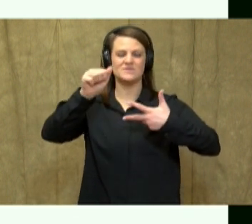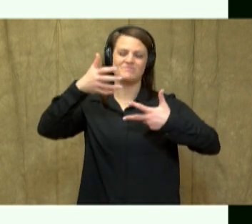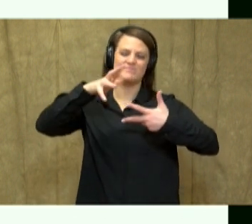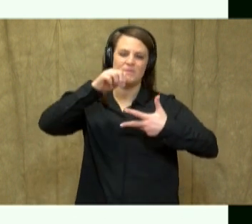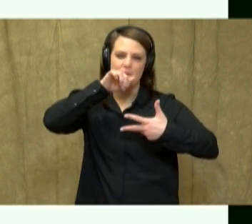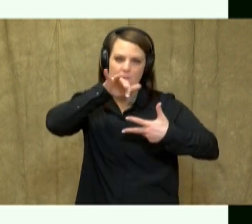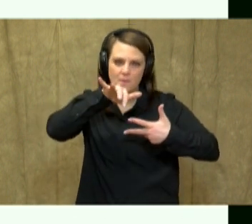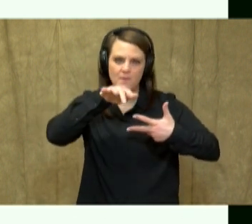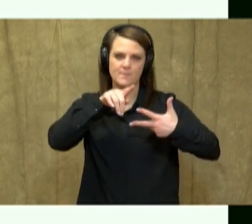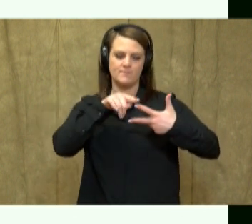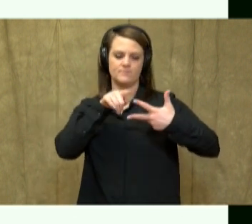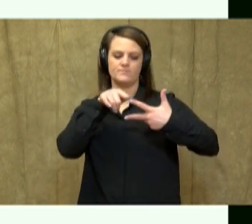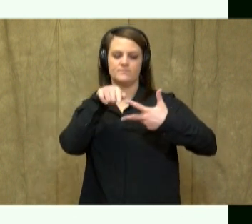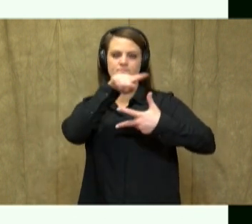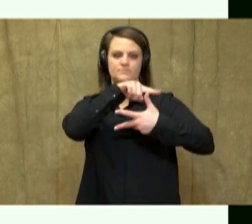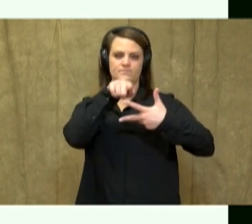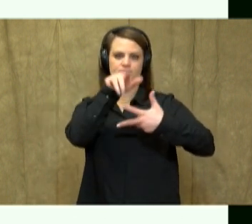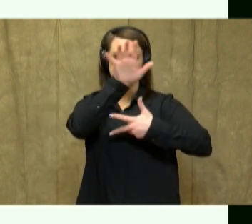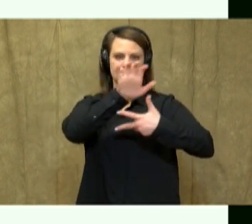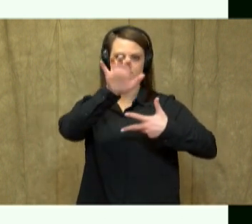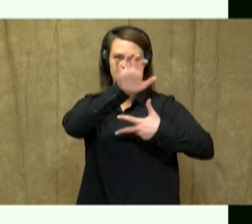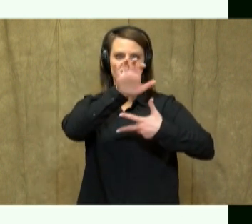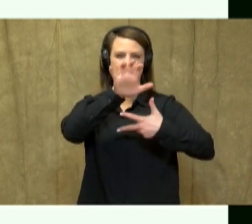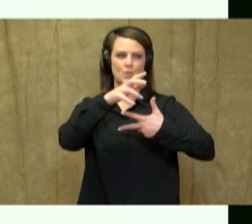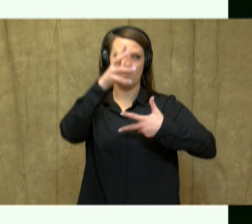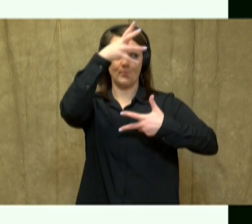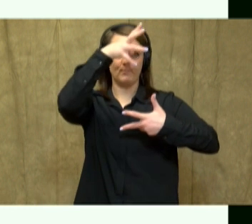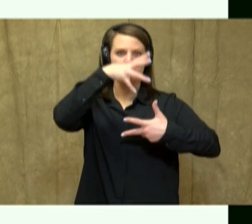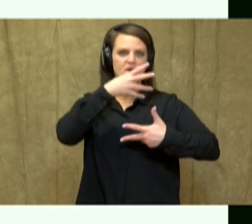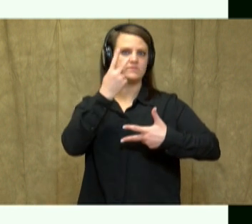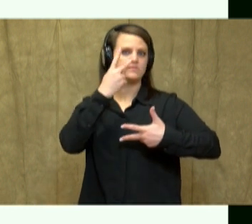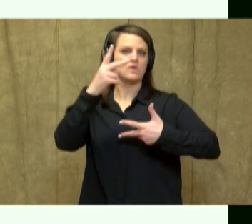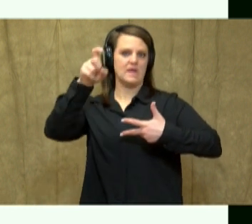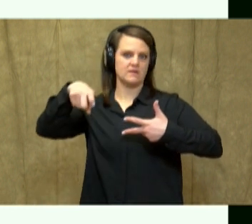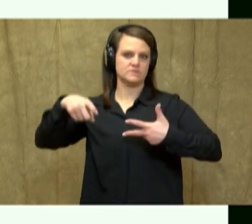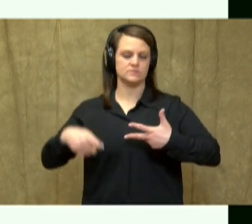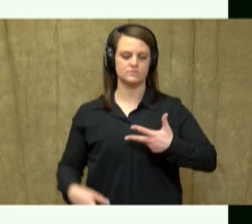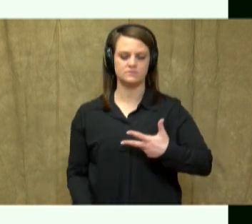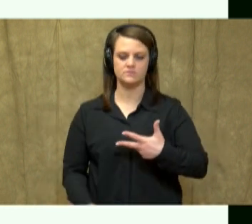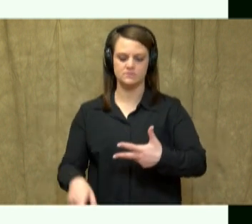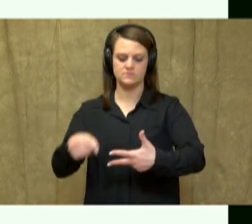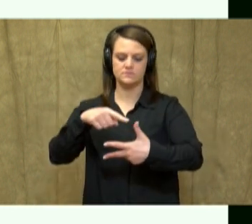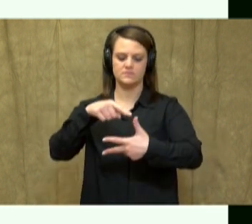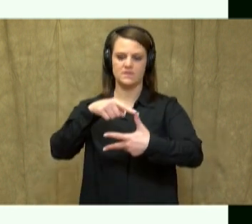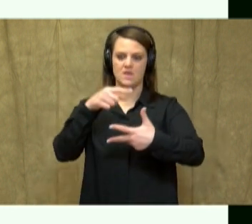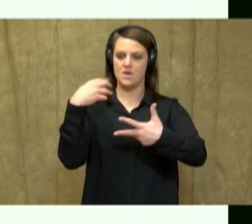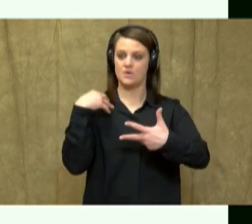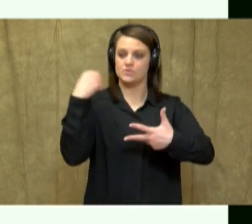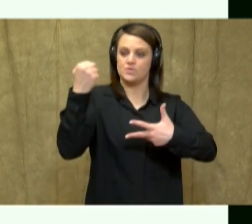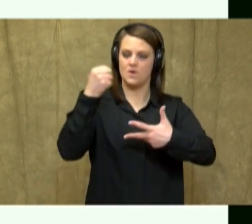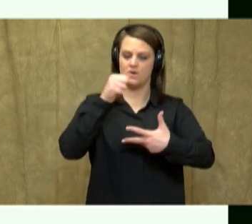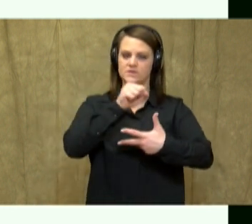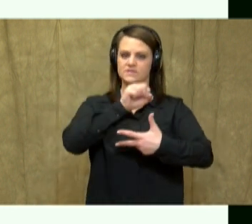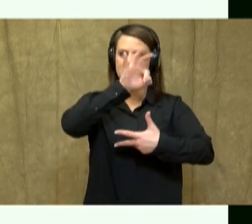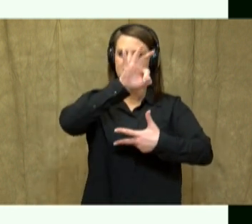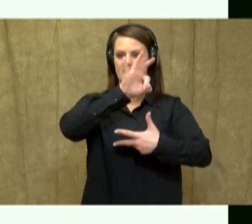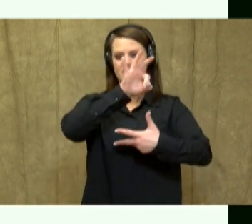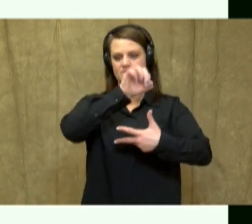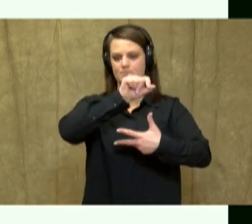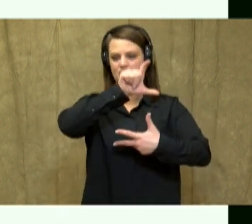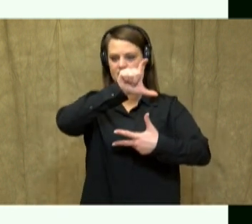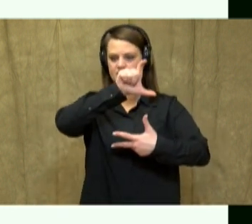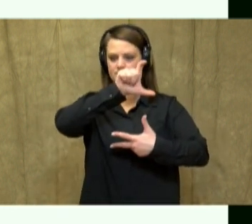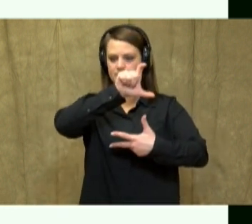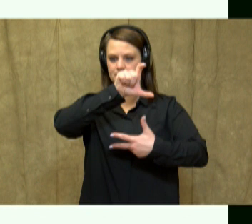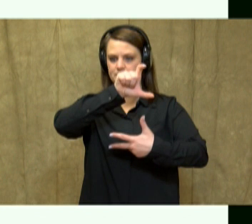dragon, first, what are the genotypes of the parents? Well, we just saw strong fire was capital F, so we